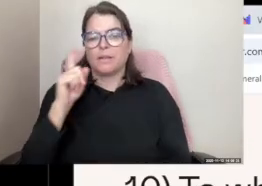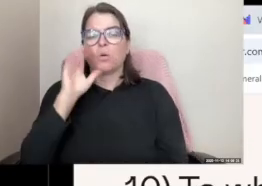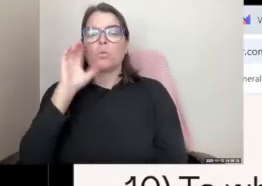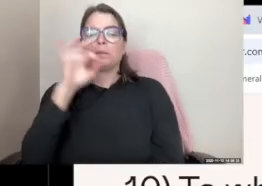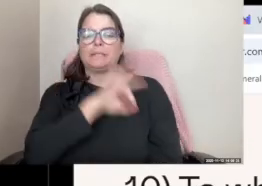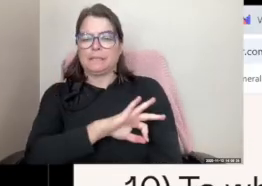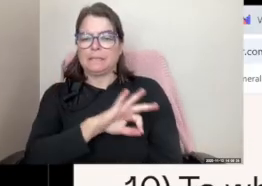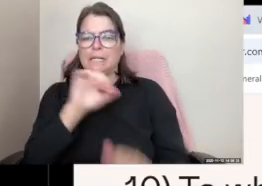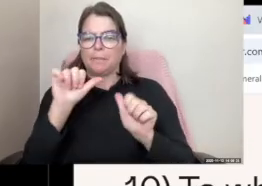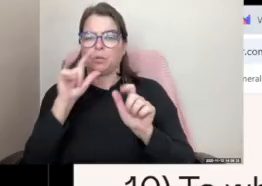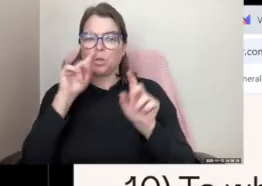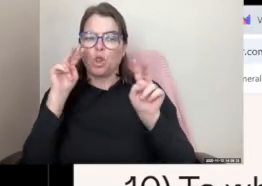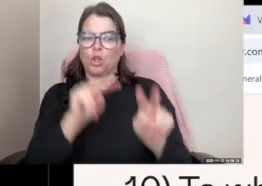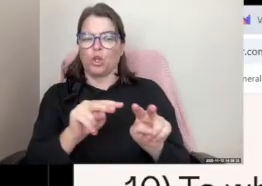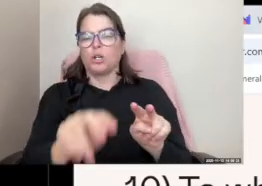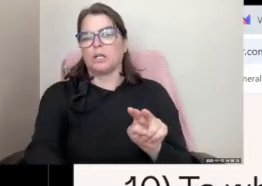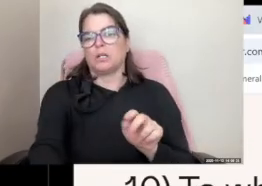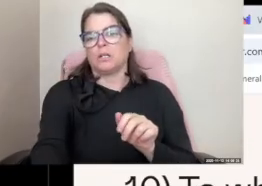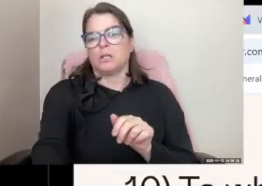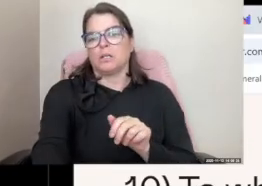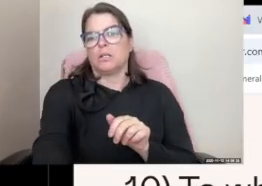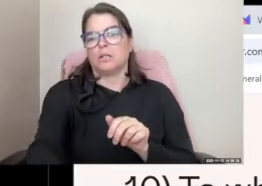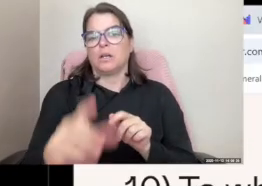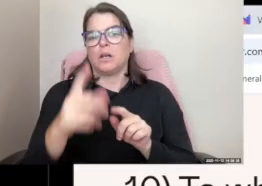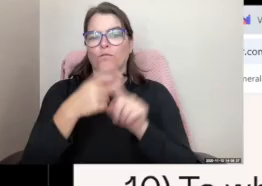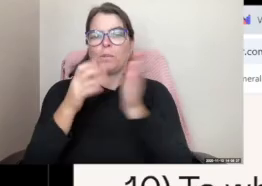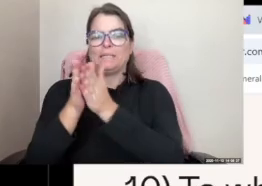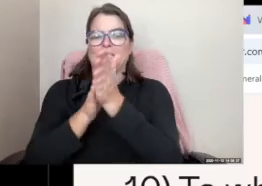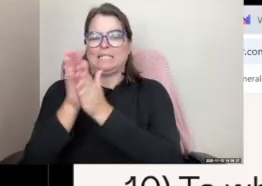since we are not able to look at and capture those